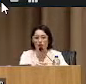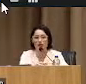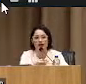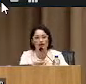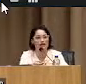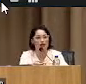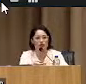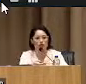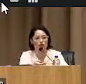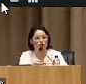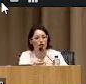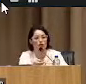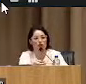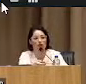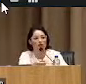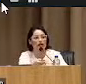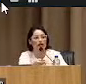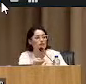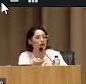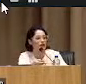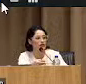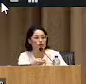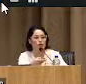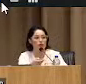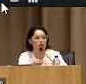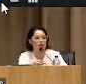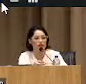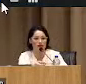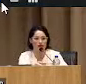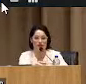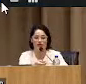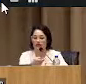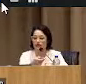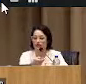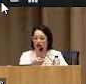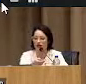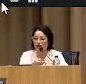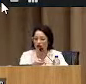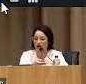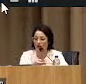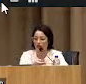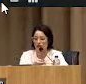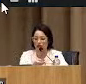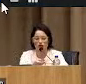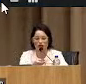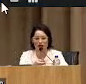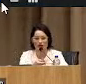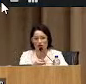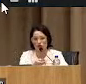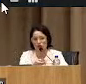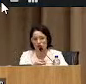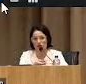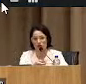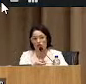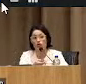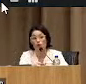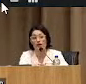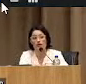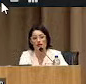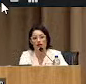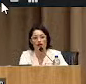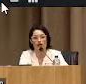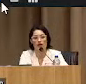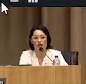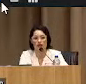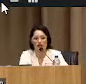extend too much. This is some images that were shown at the time. We were invited for several interviews, participated